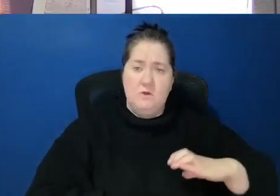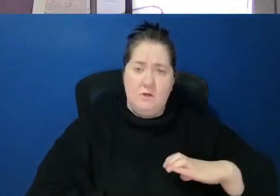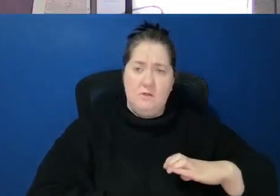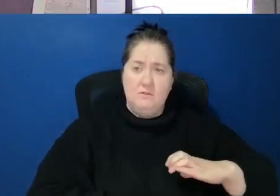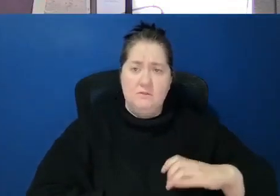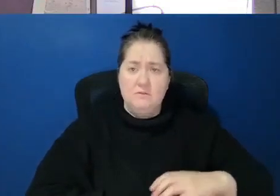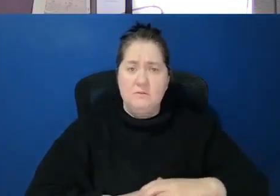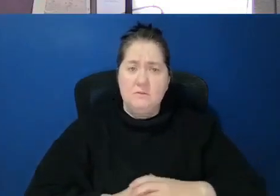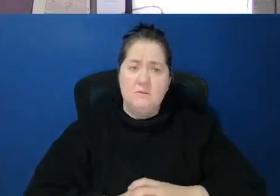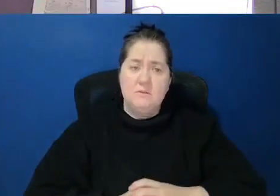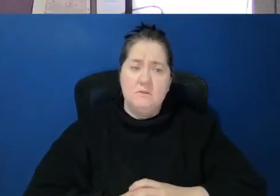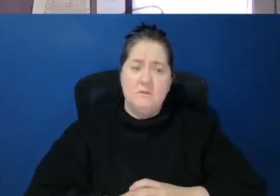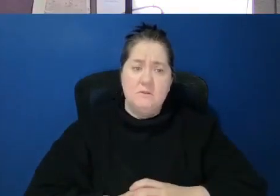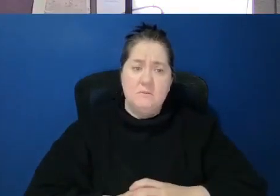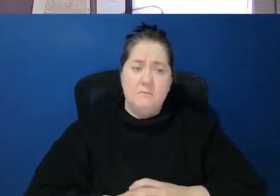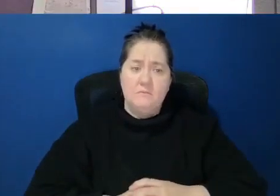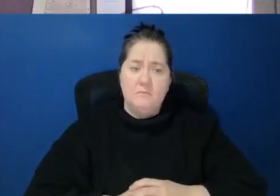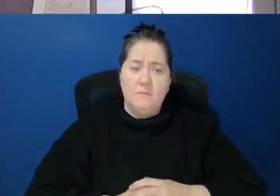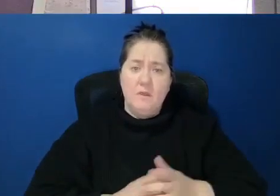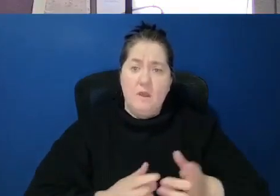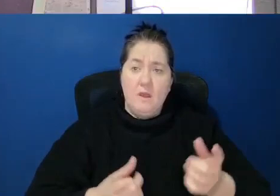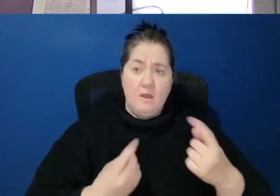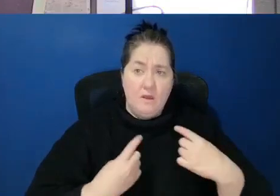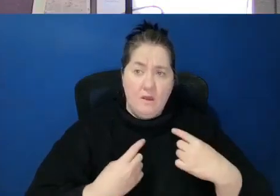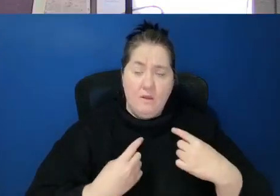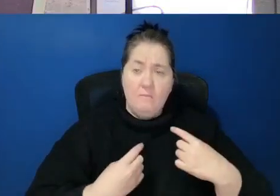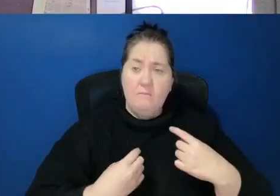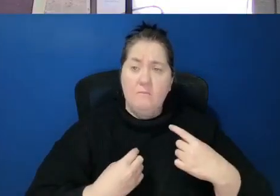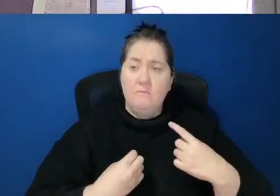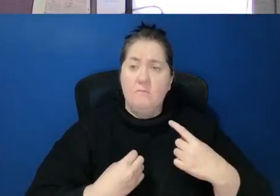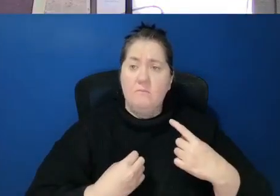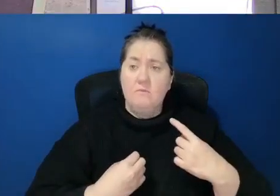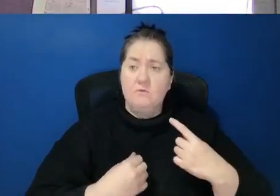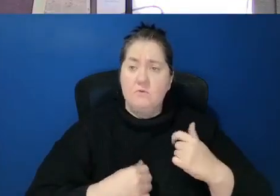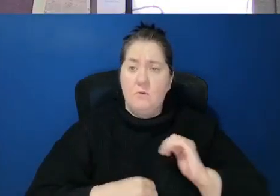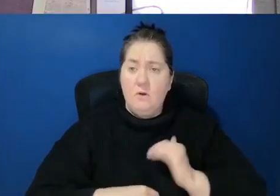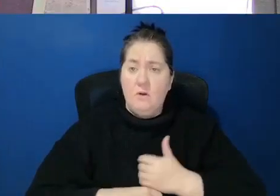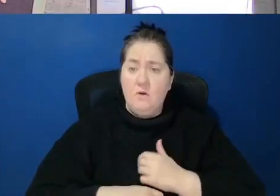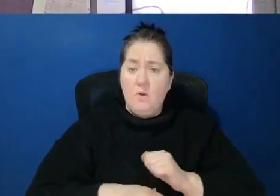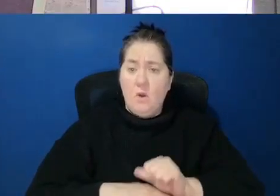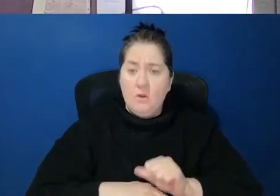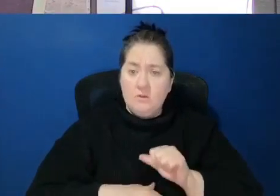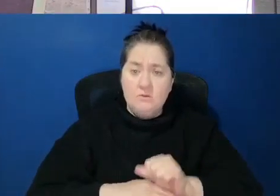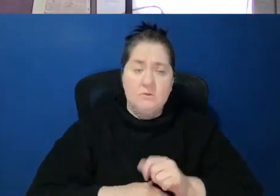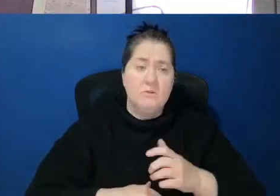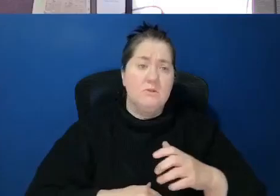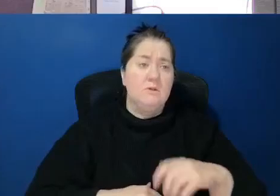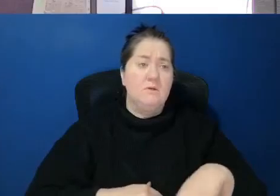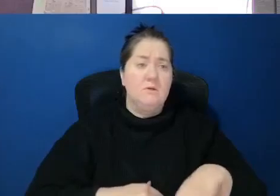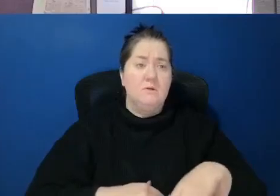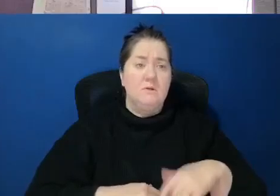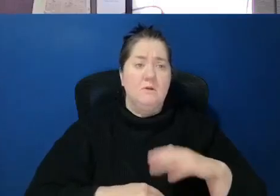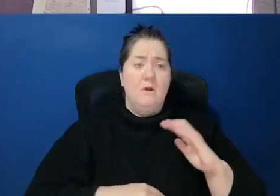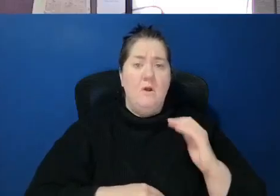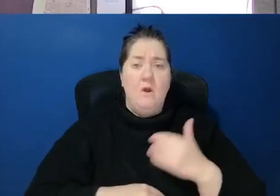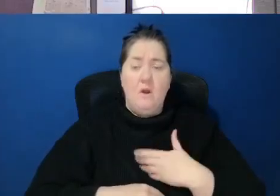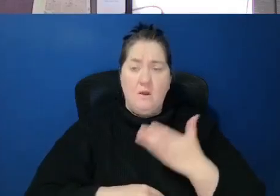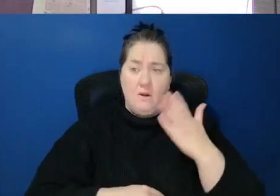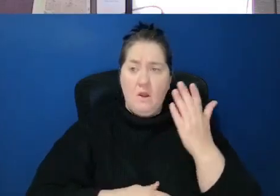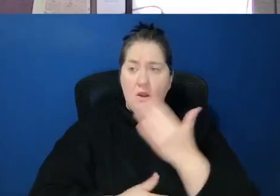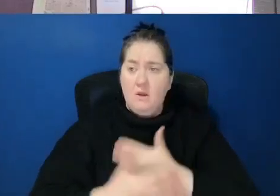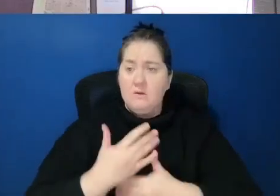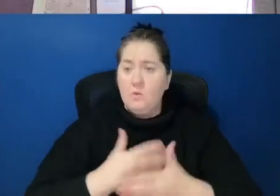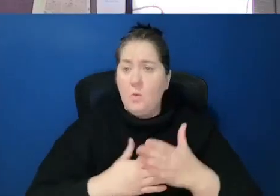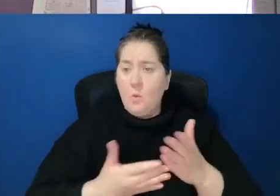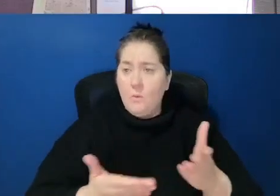Christ. Oh, come to the altar, for our God's arms